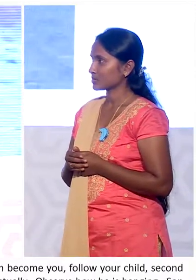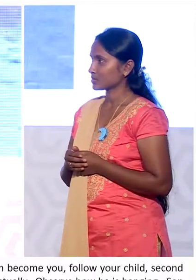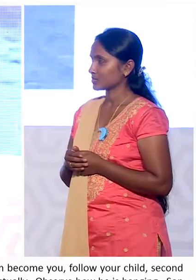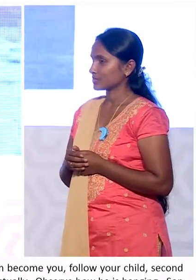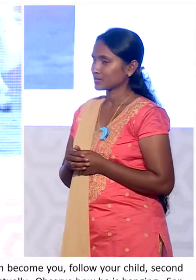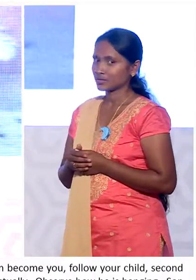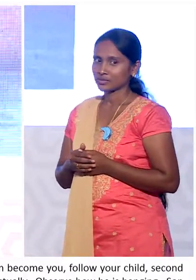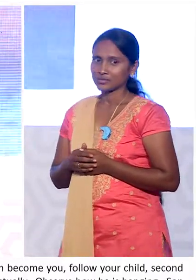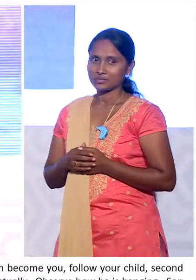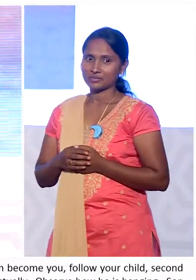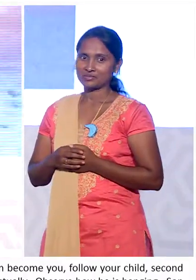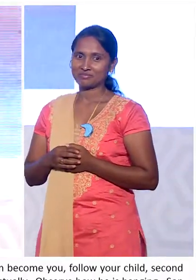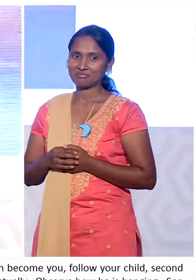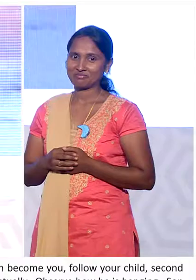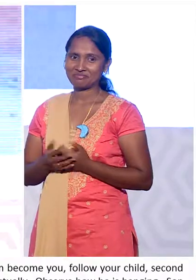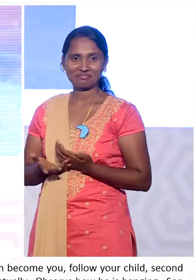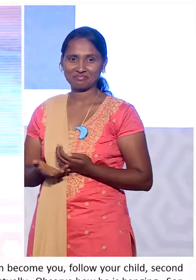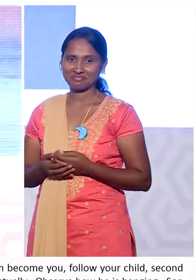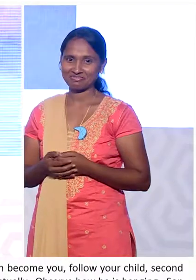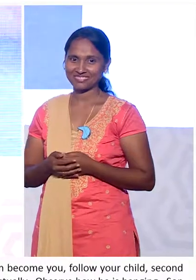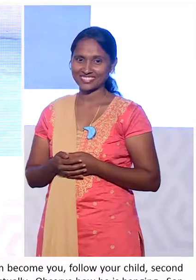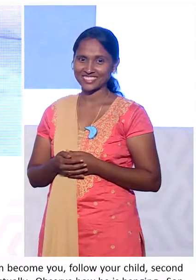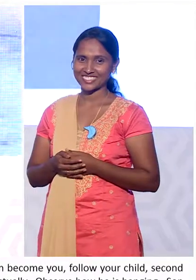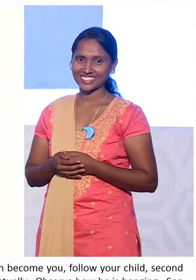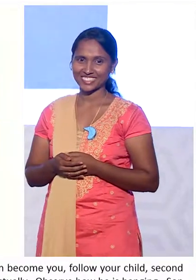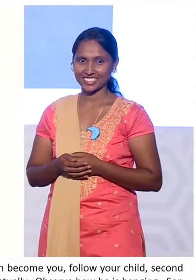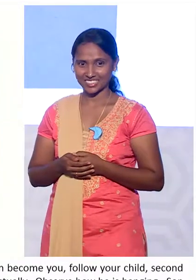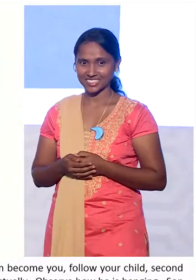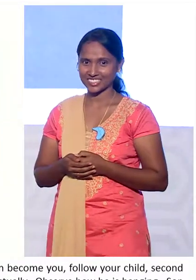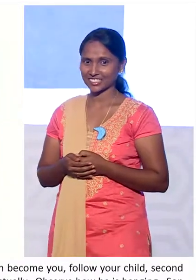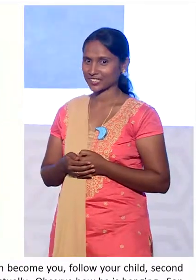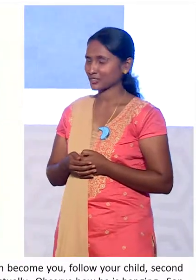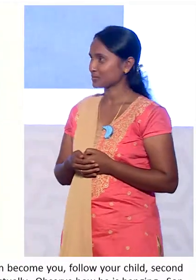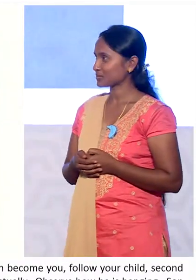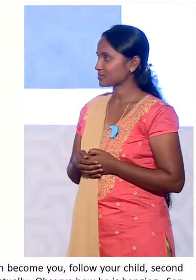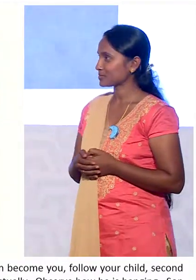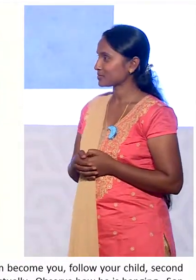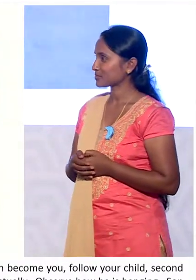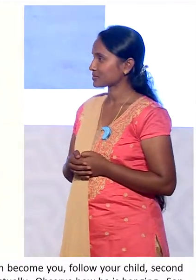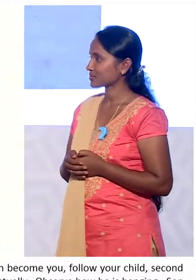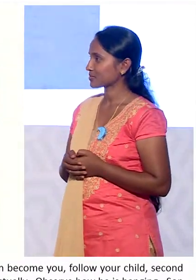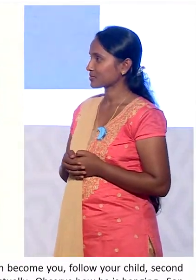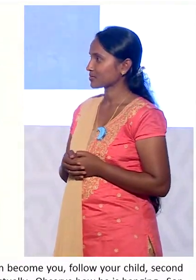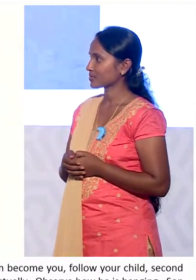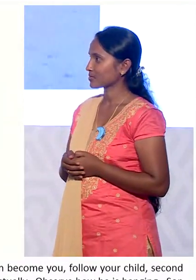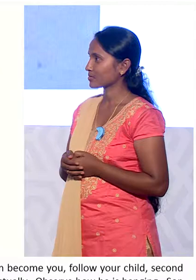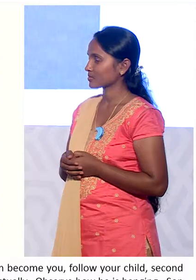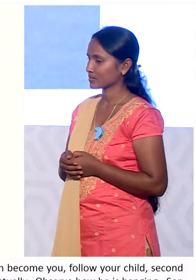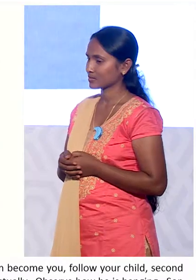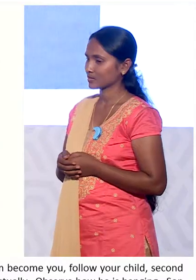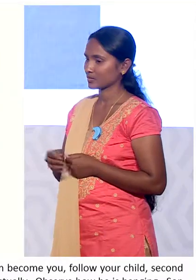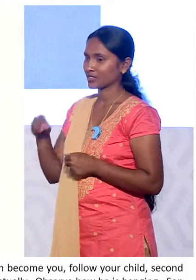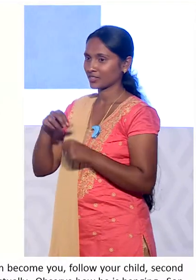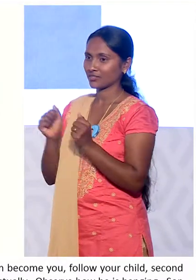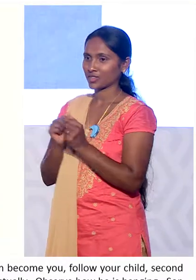extraordinary places through autism. Okay. Now, horses, what you can see happening behind me with this little kid here, it's a lot of fun to do